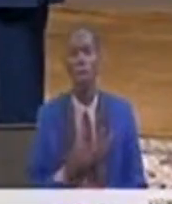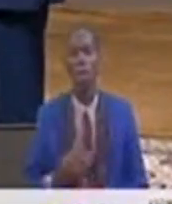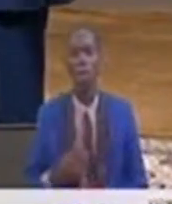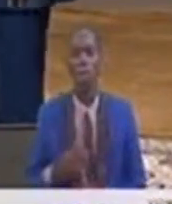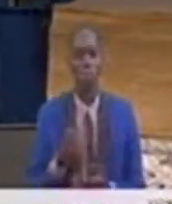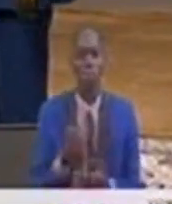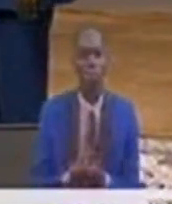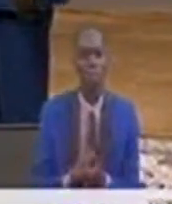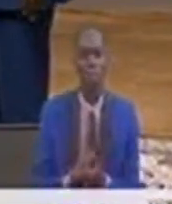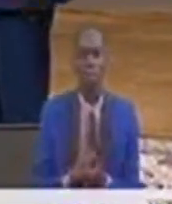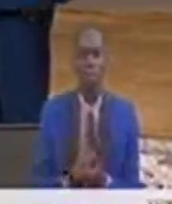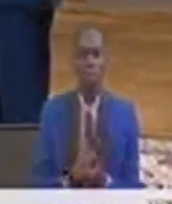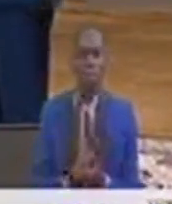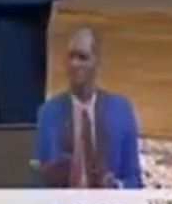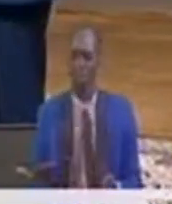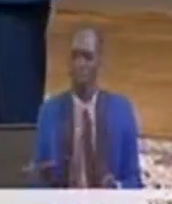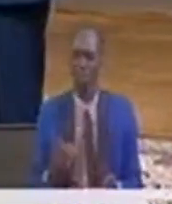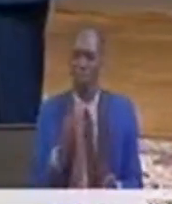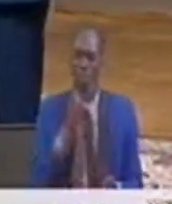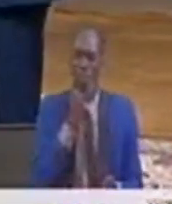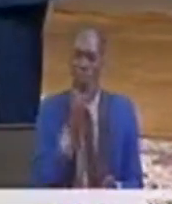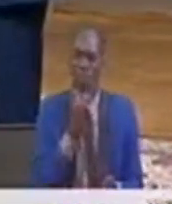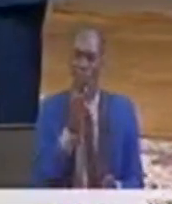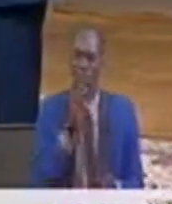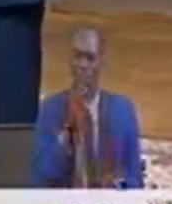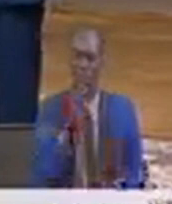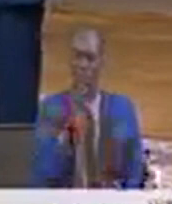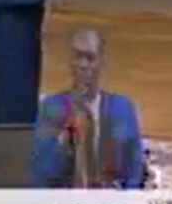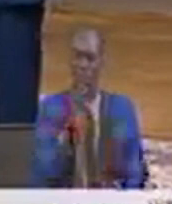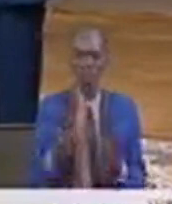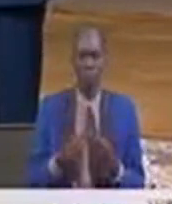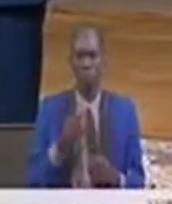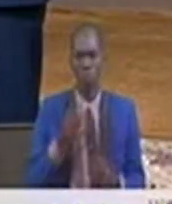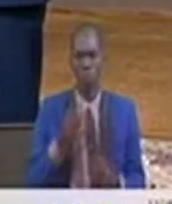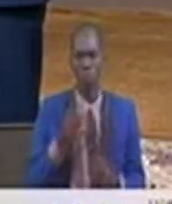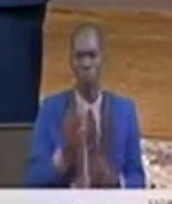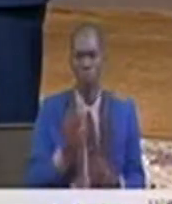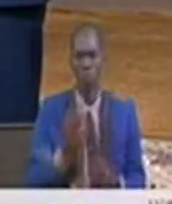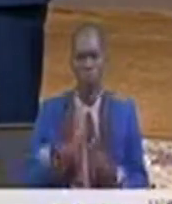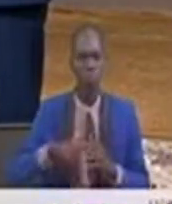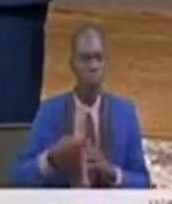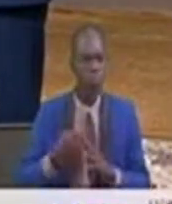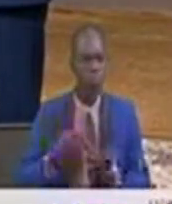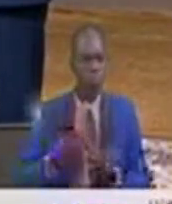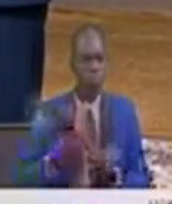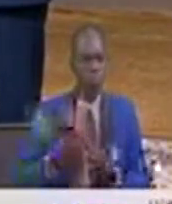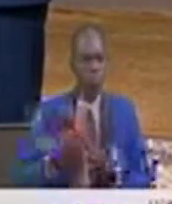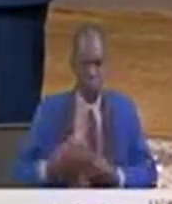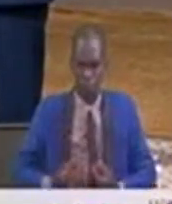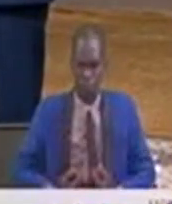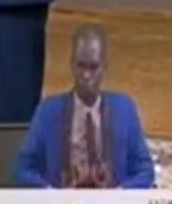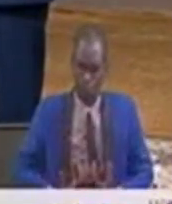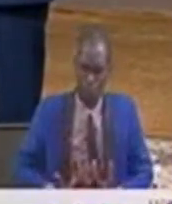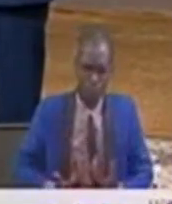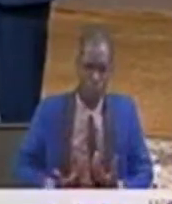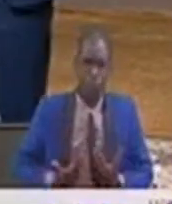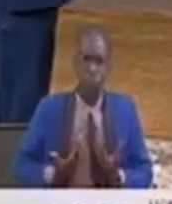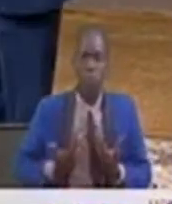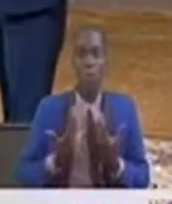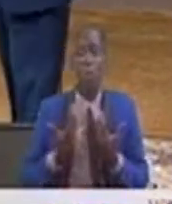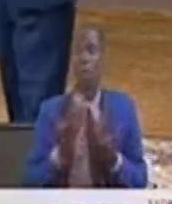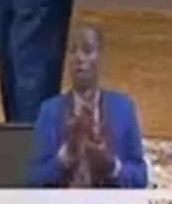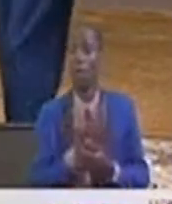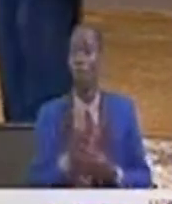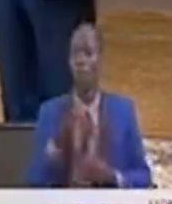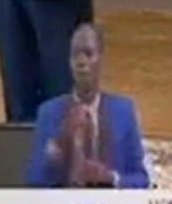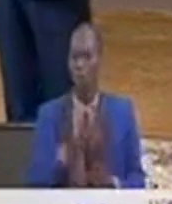rubs the wrong direction with you, and there is a fuming from within, and there is some anger from within, and